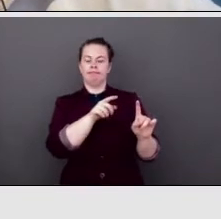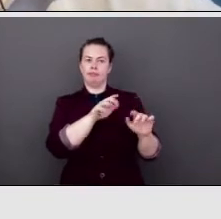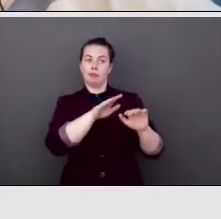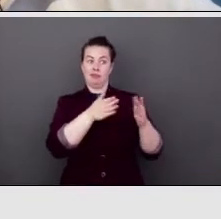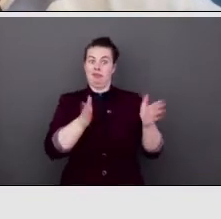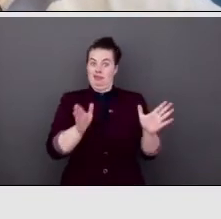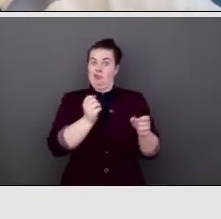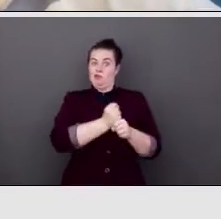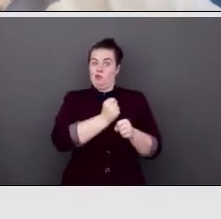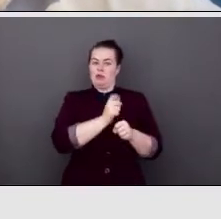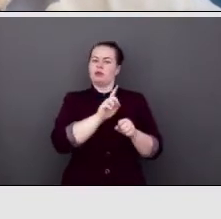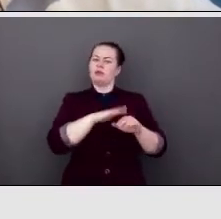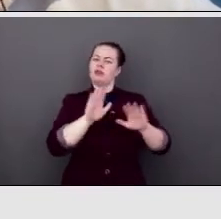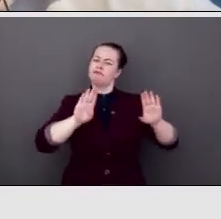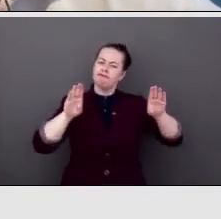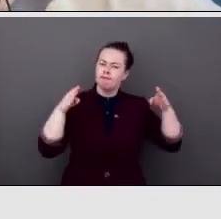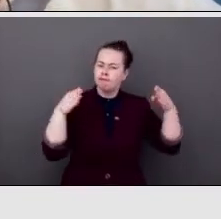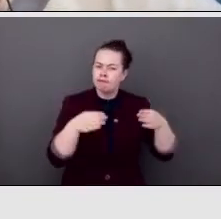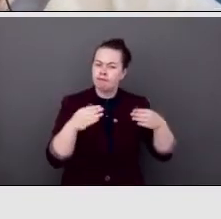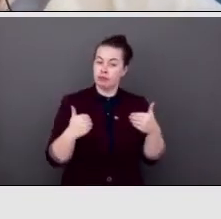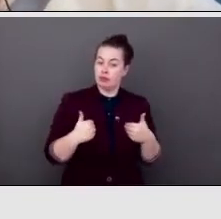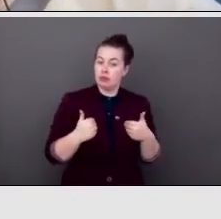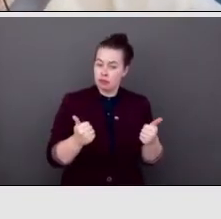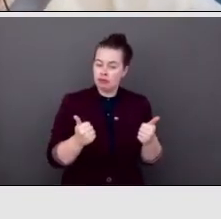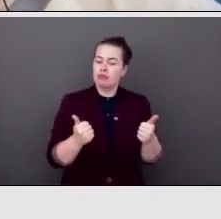concerning the digital health domain,